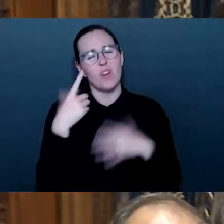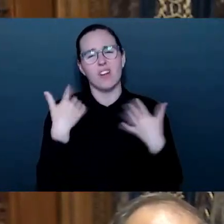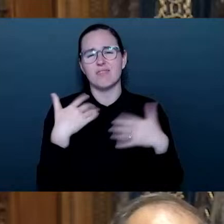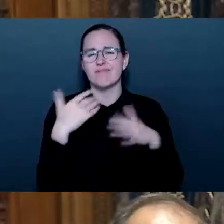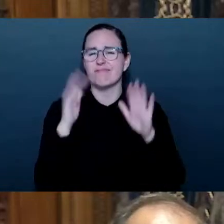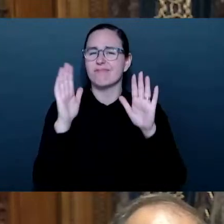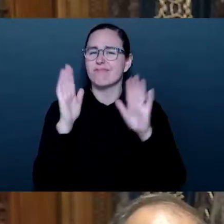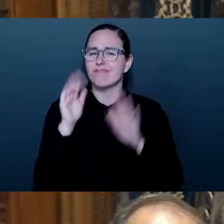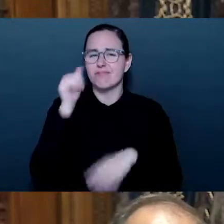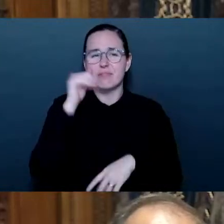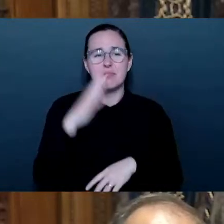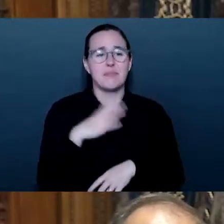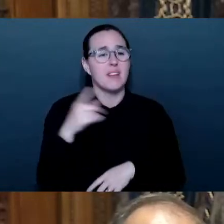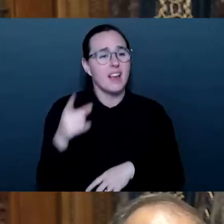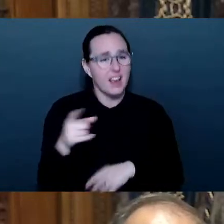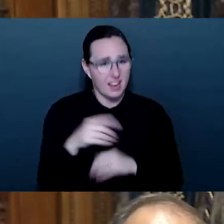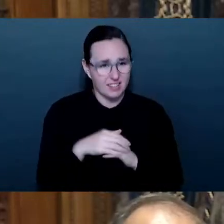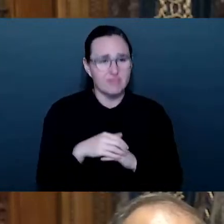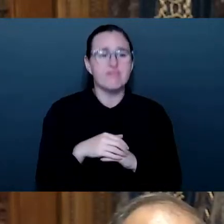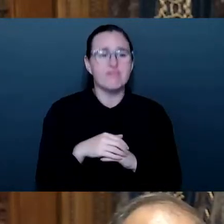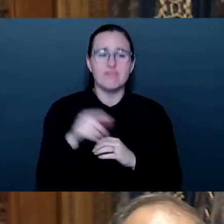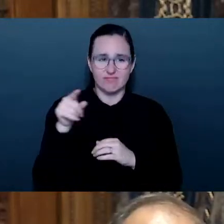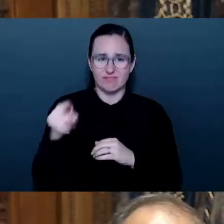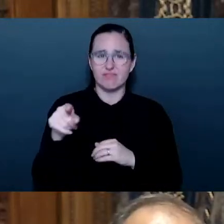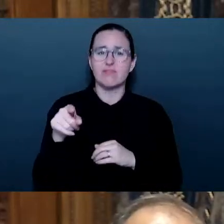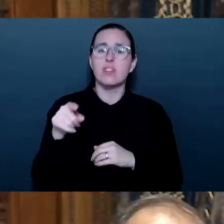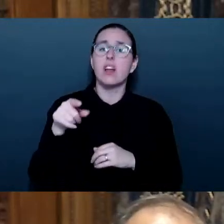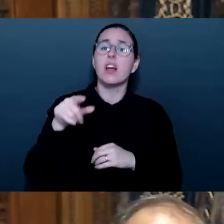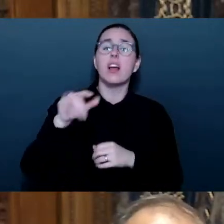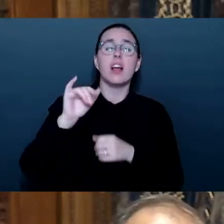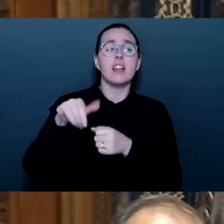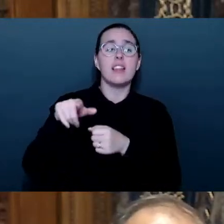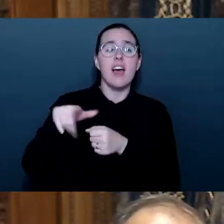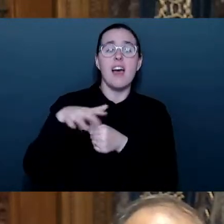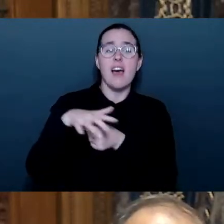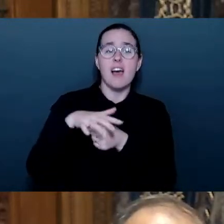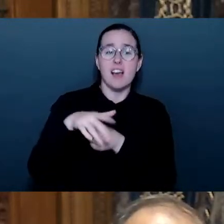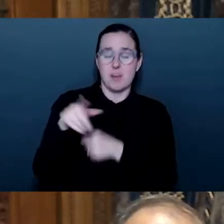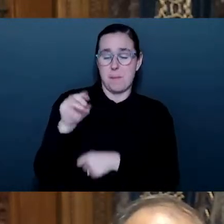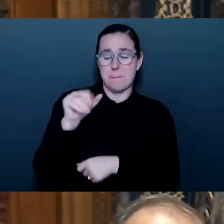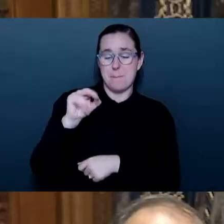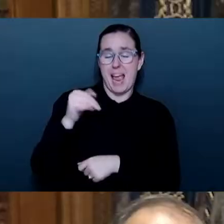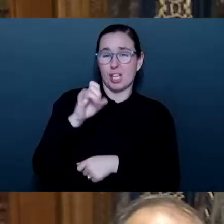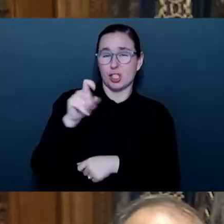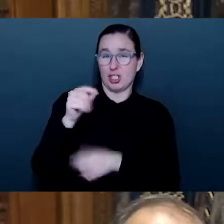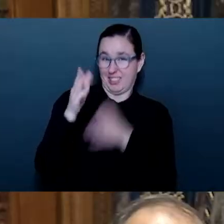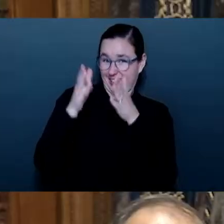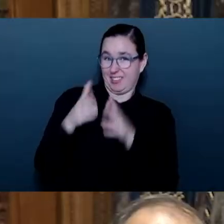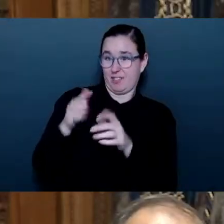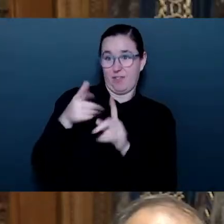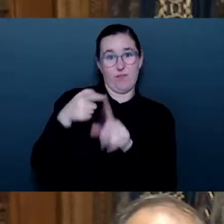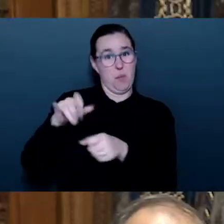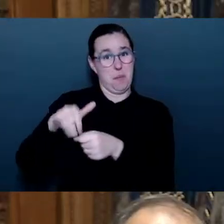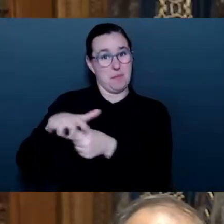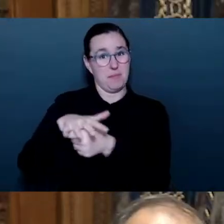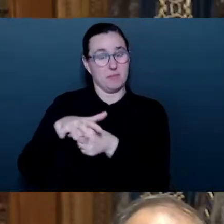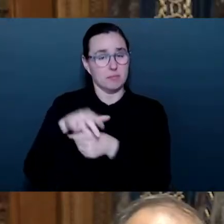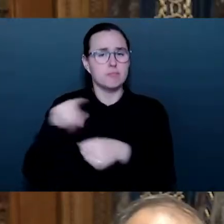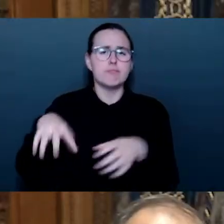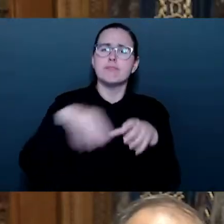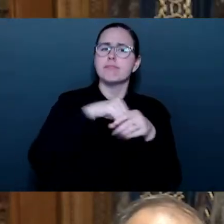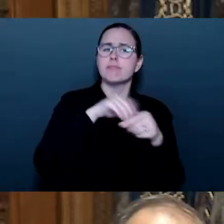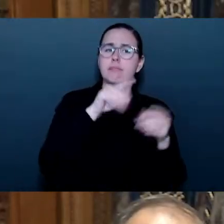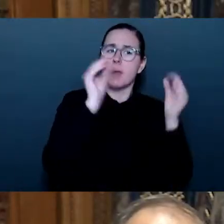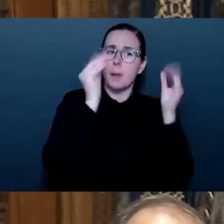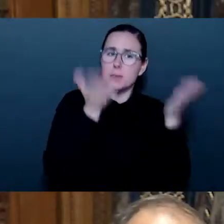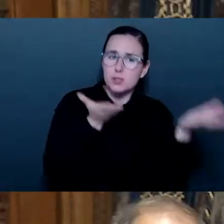province. Manjit was a member of the BC Ambulance Service and a long-time forestry worker in Quesnel, who for 34 years provided critical life-saving